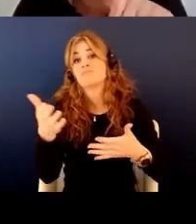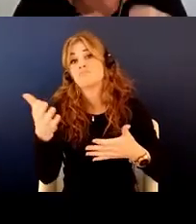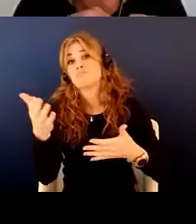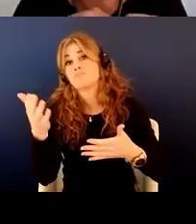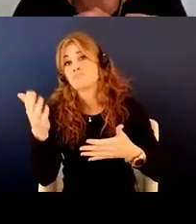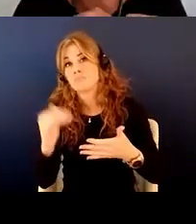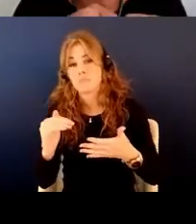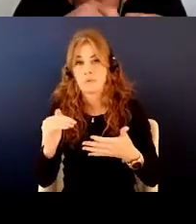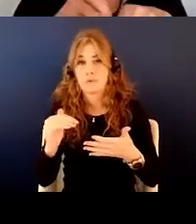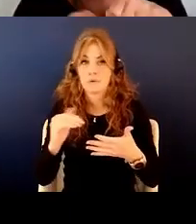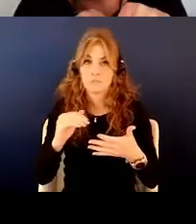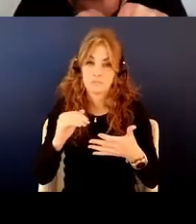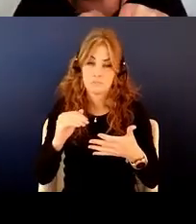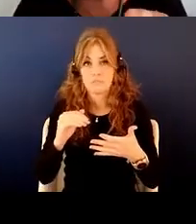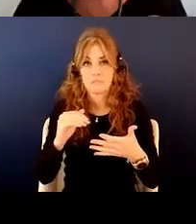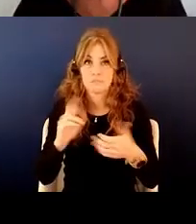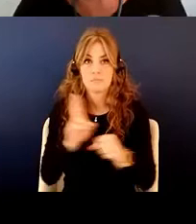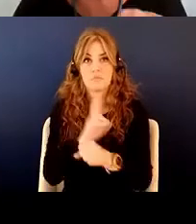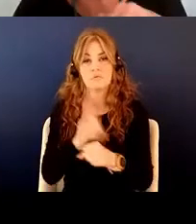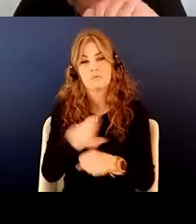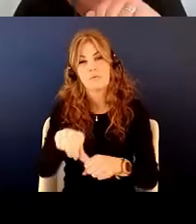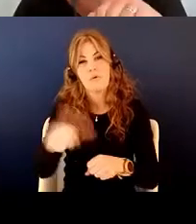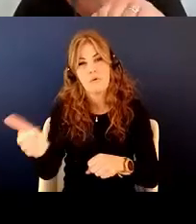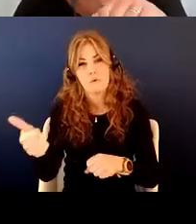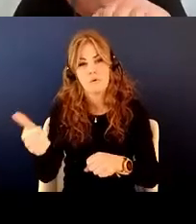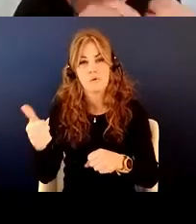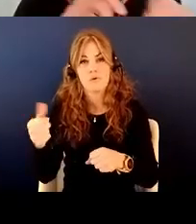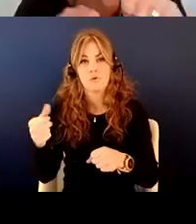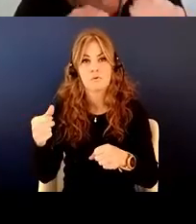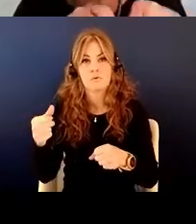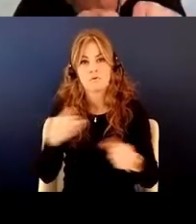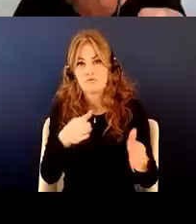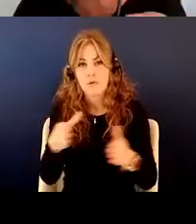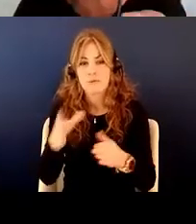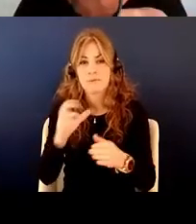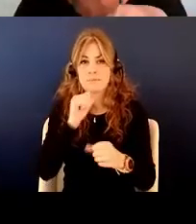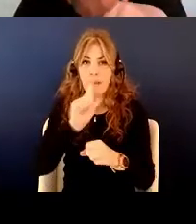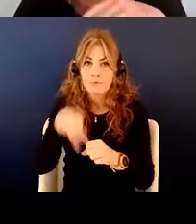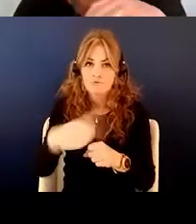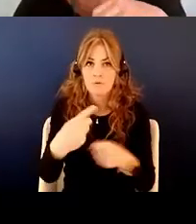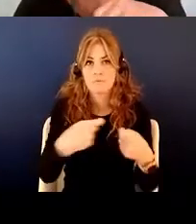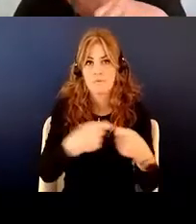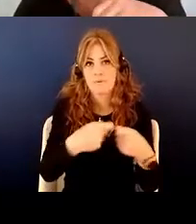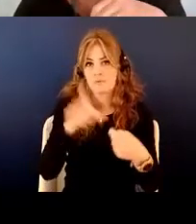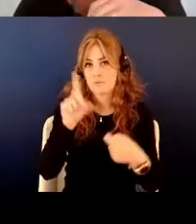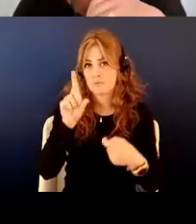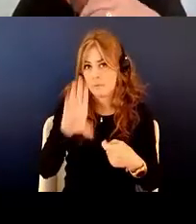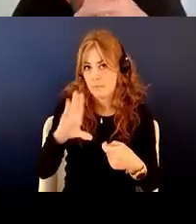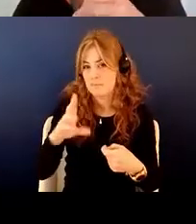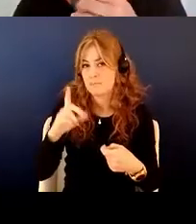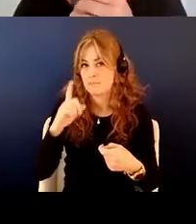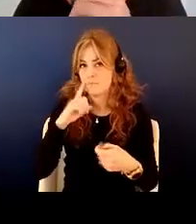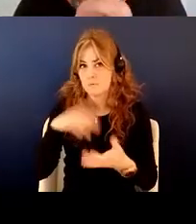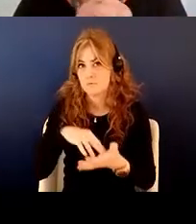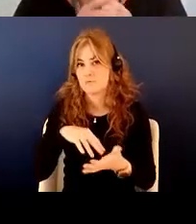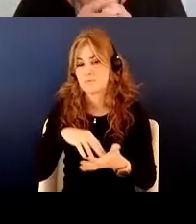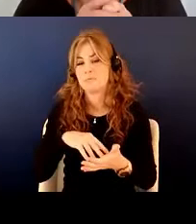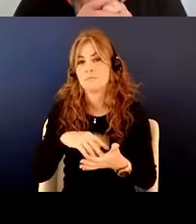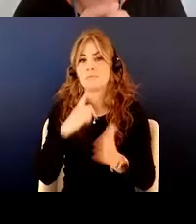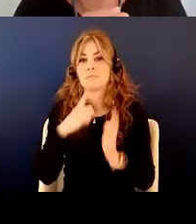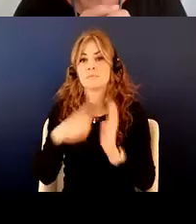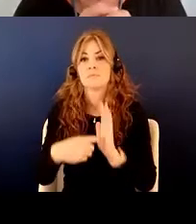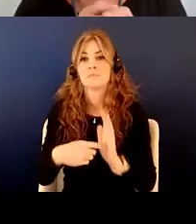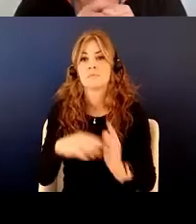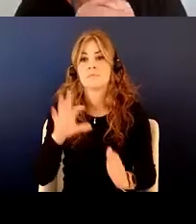This means also using other kinds of strategies outside of using electronic databases for studies. For example,